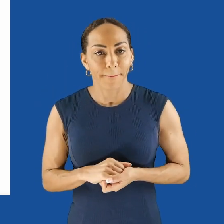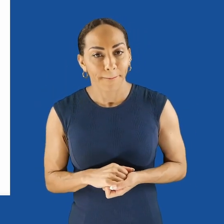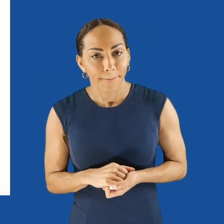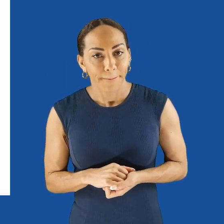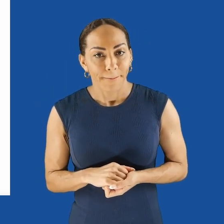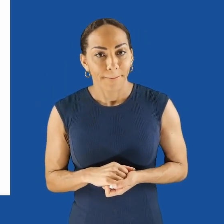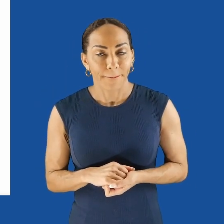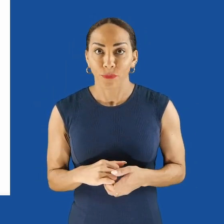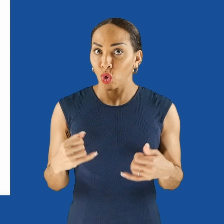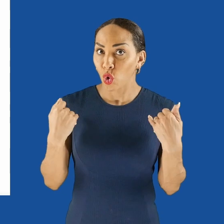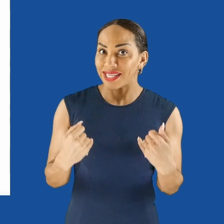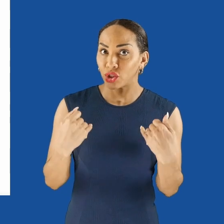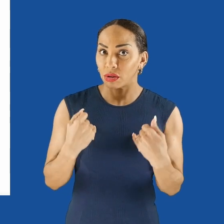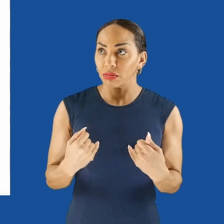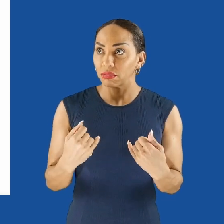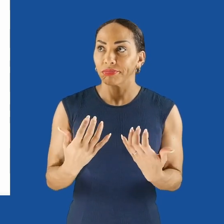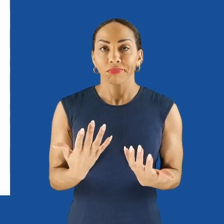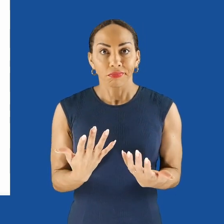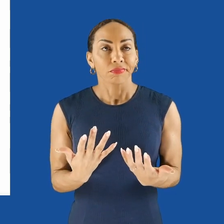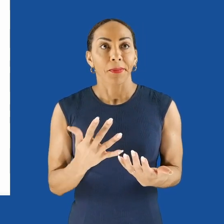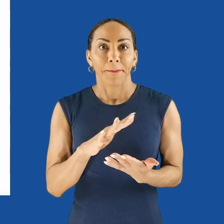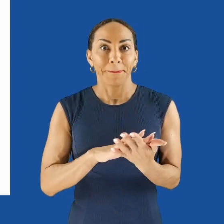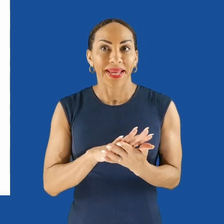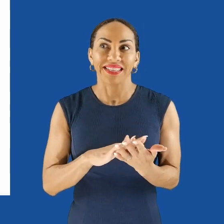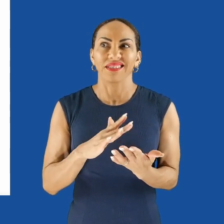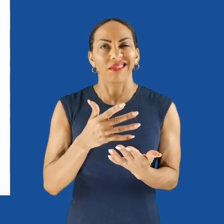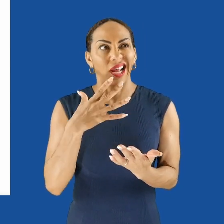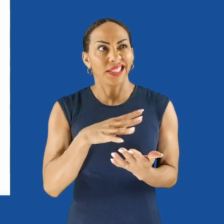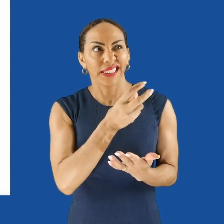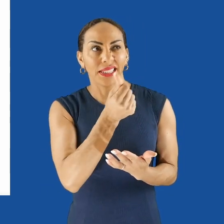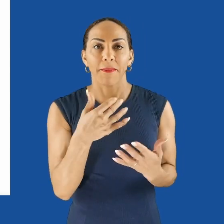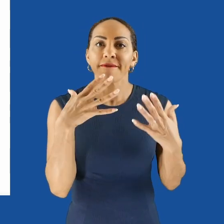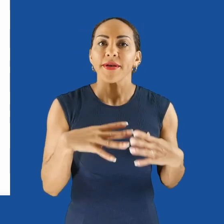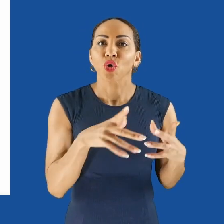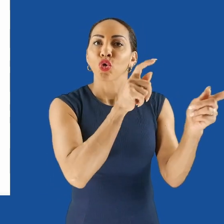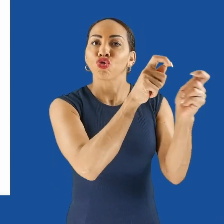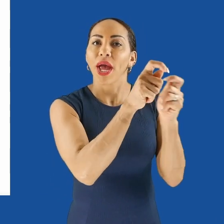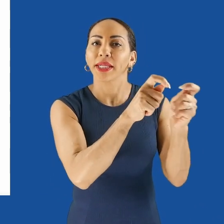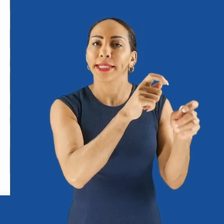your condition mean that you would benefit from physical changes at your workplace? No.